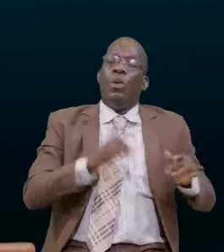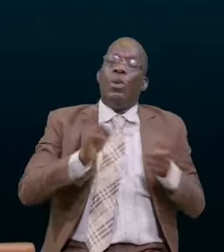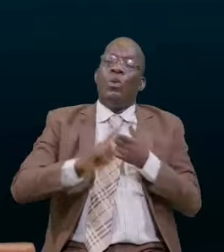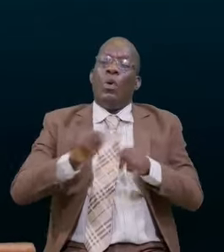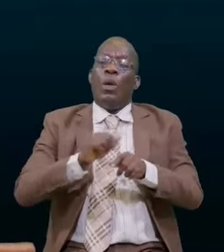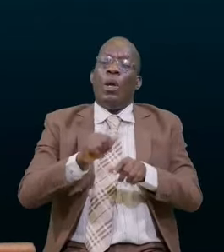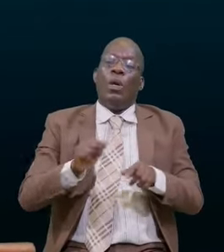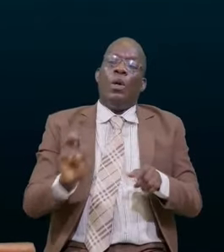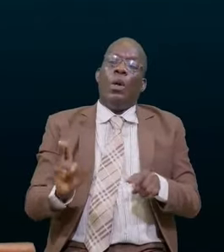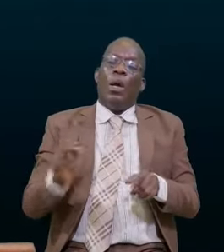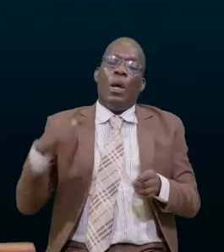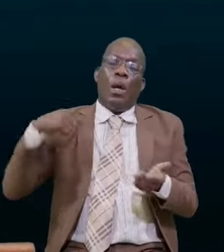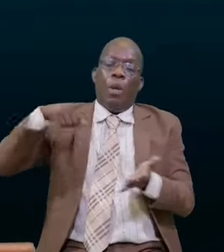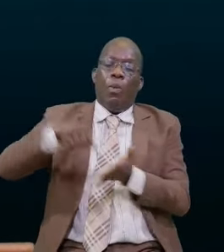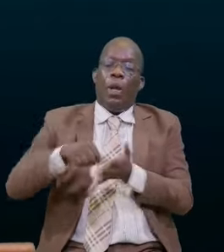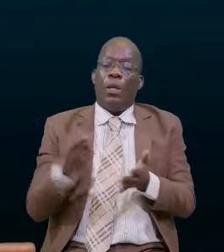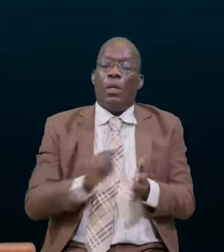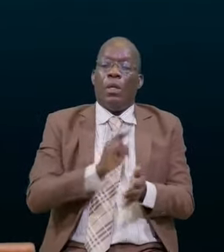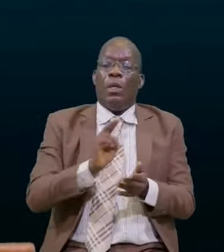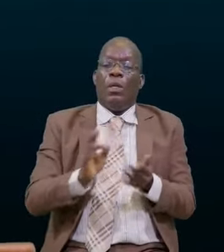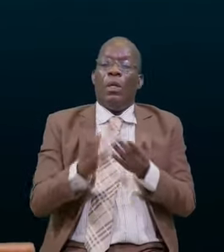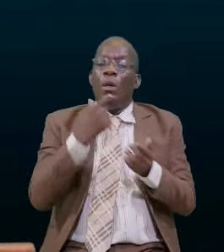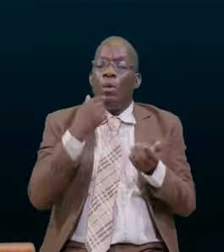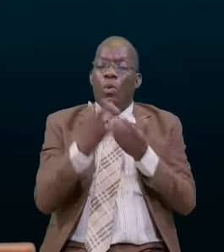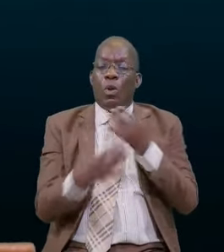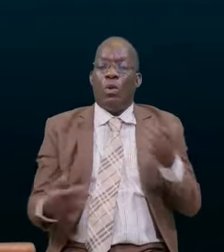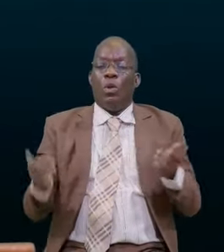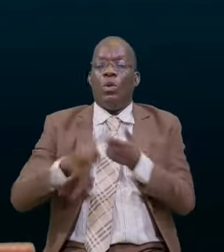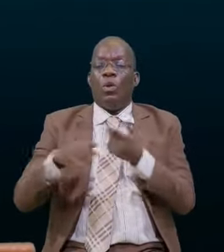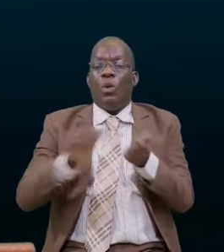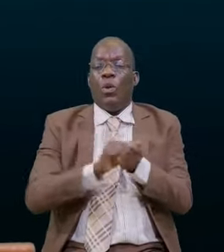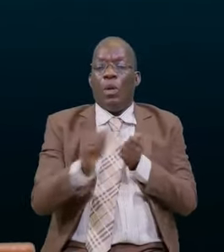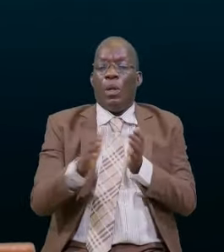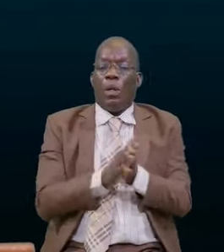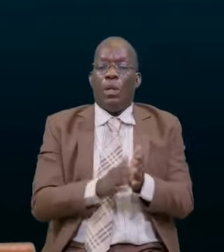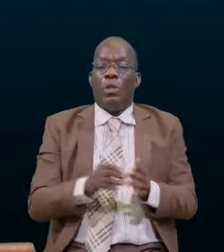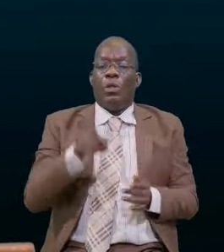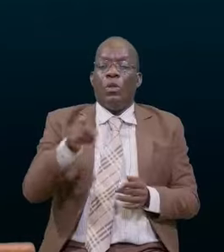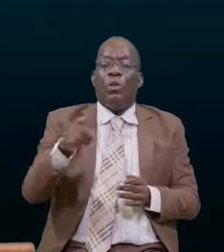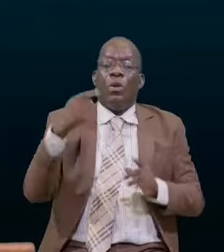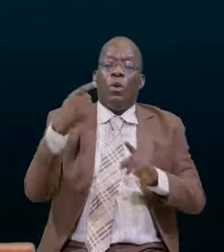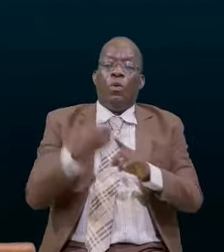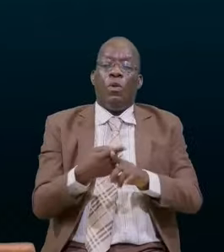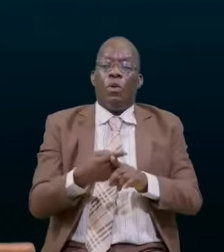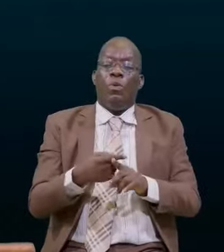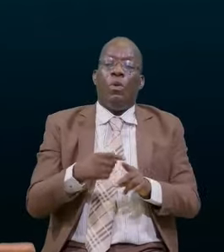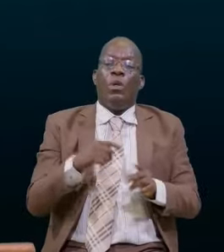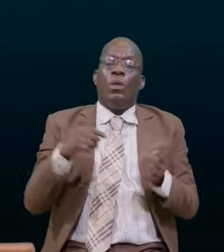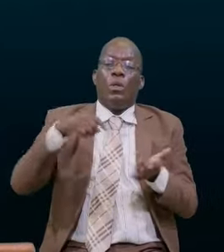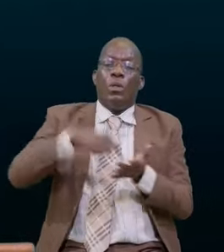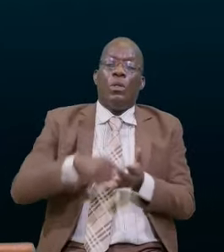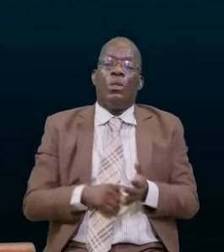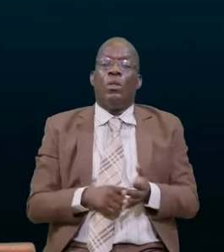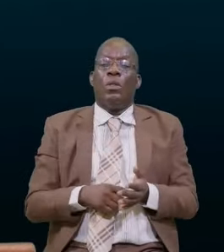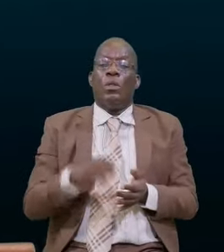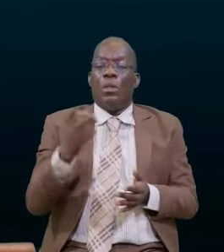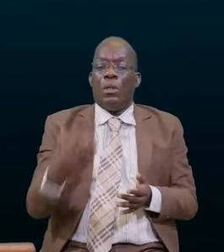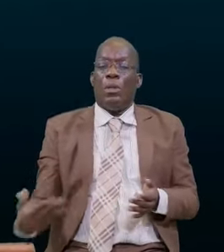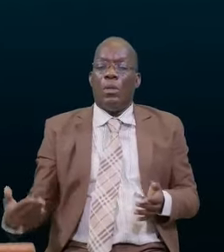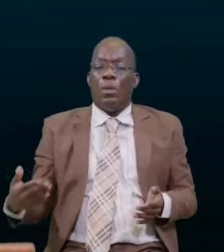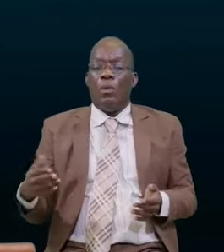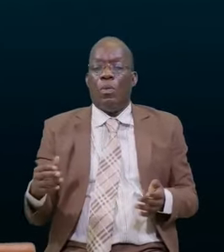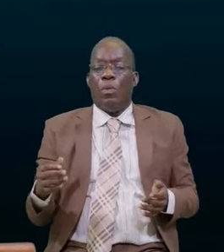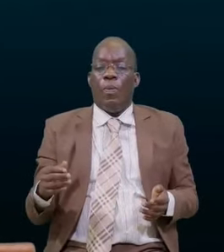cleanse you from all this little little foxes all these things that we think they insignificant but they have